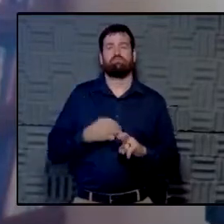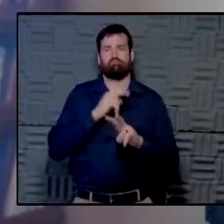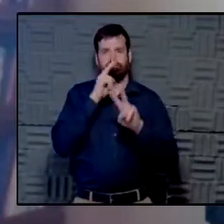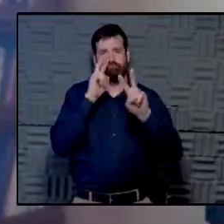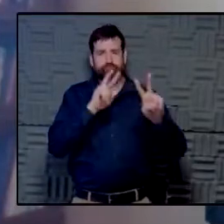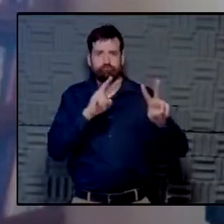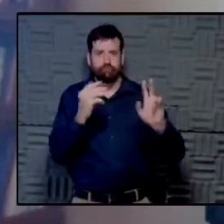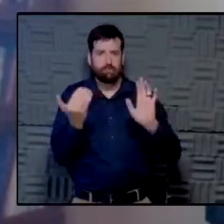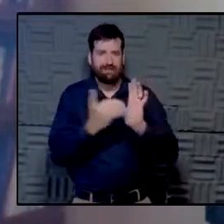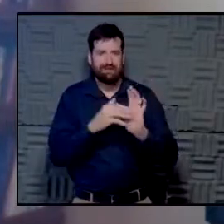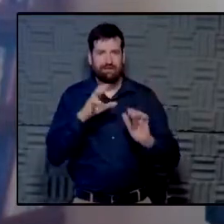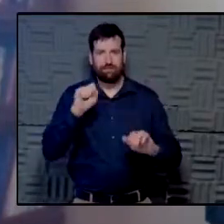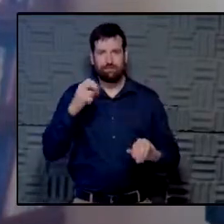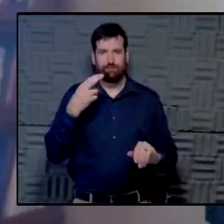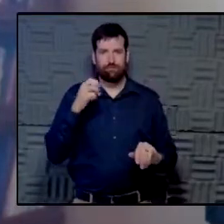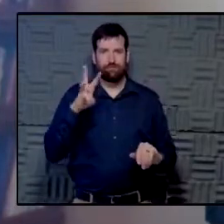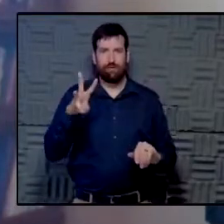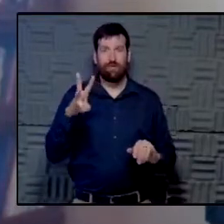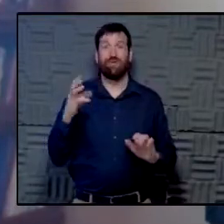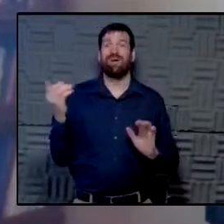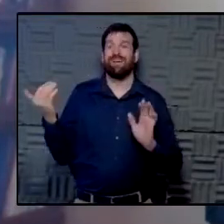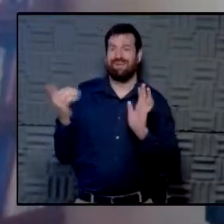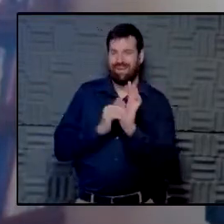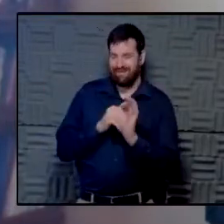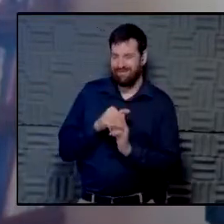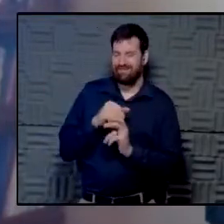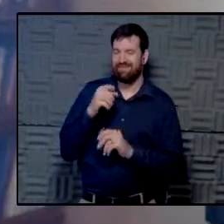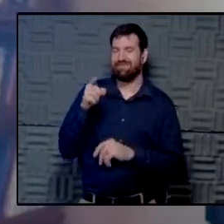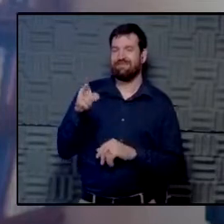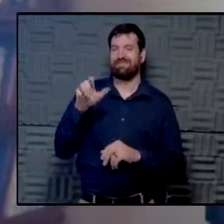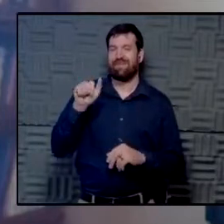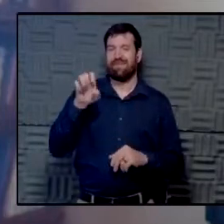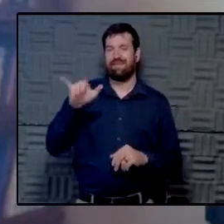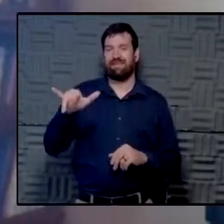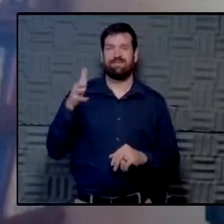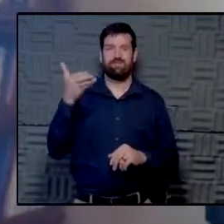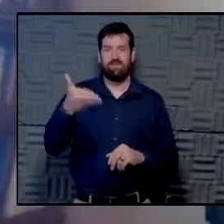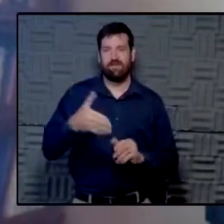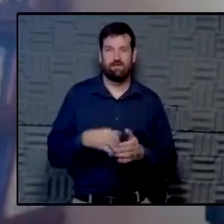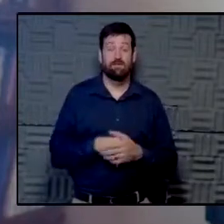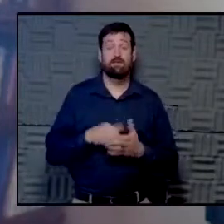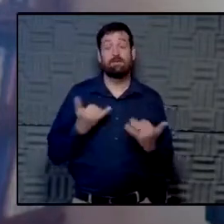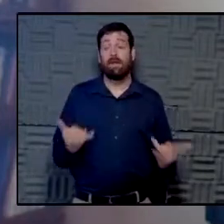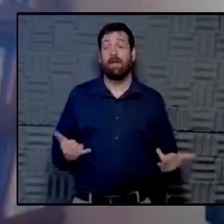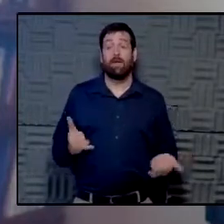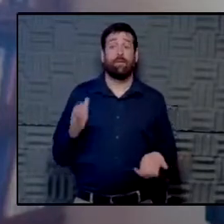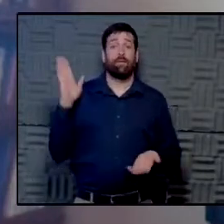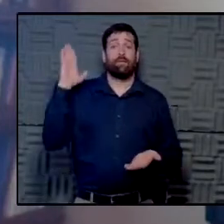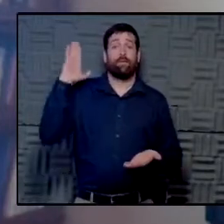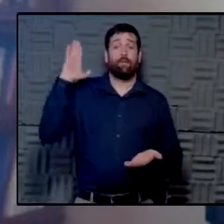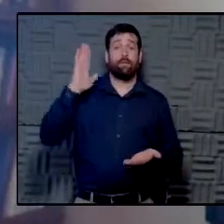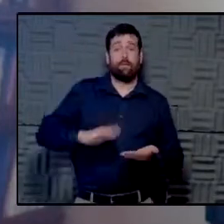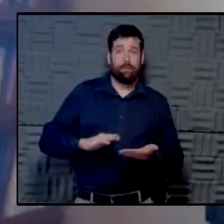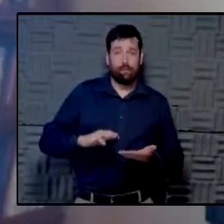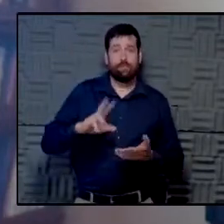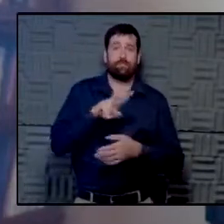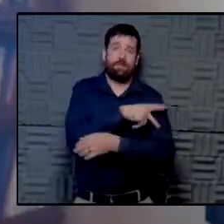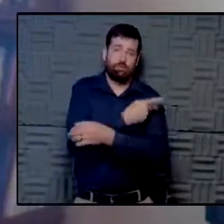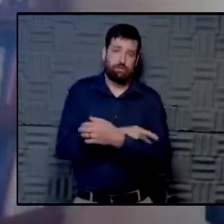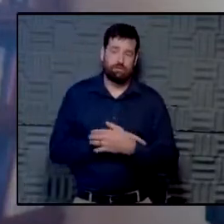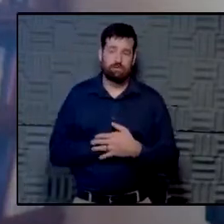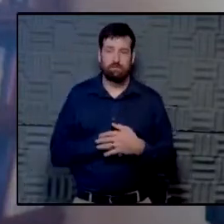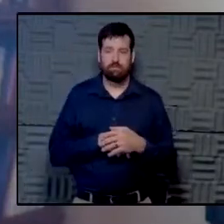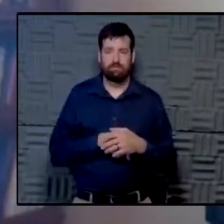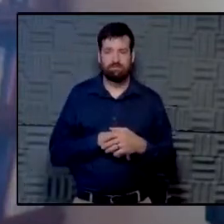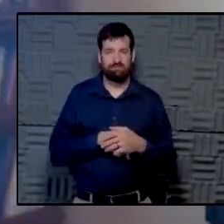again, and she was on your show as a guest, and said, now that we don't have the volume of patients, people